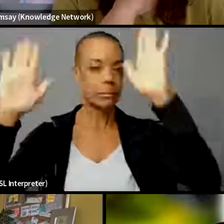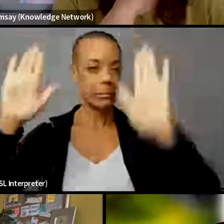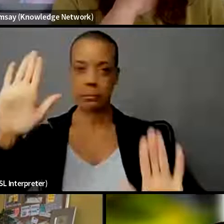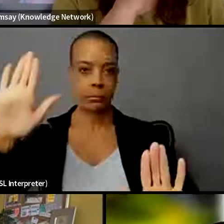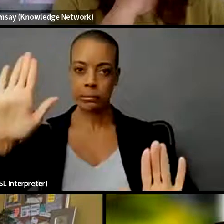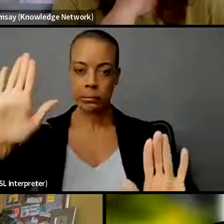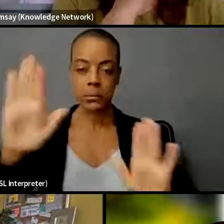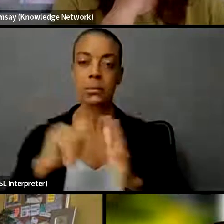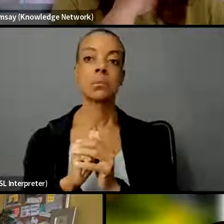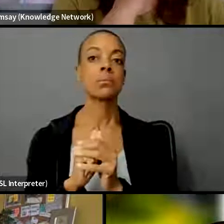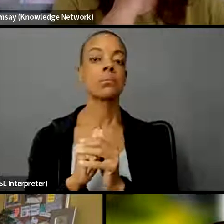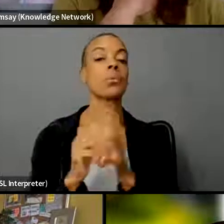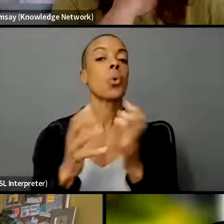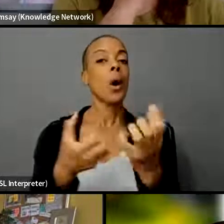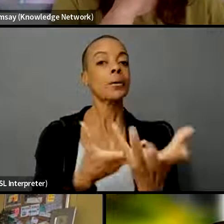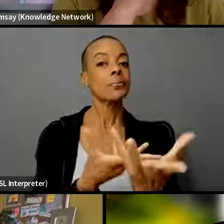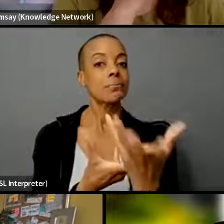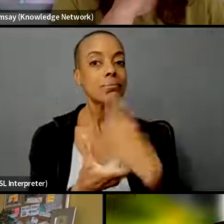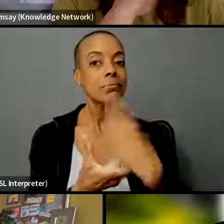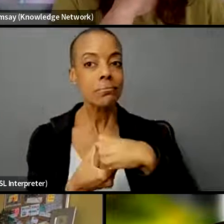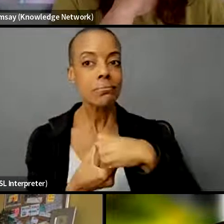looking for exclusivity,